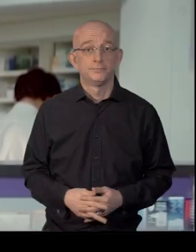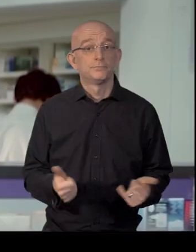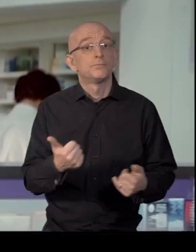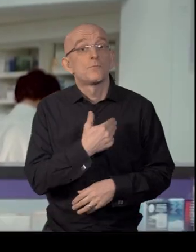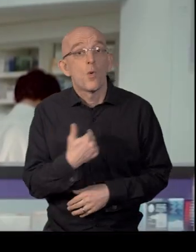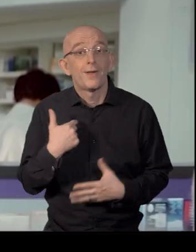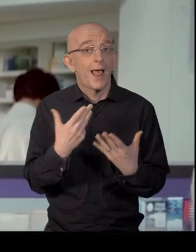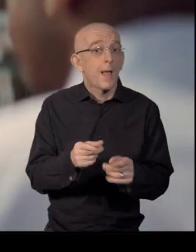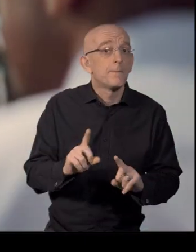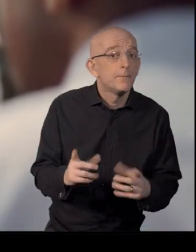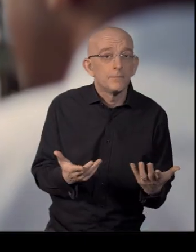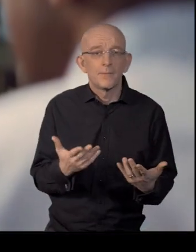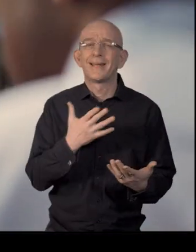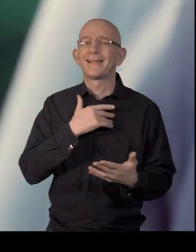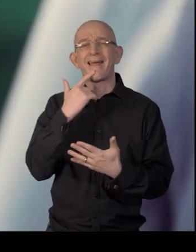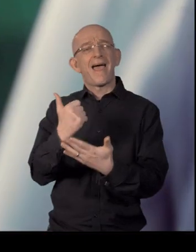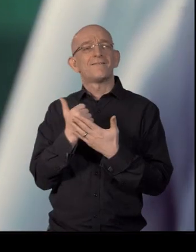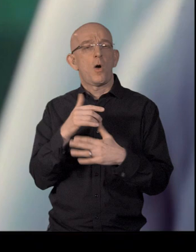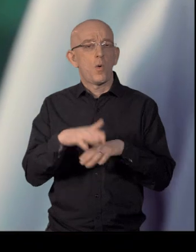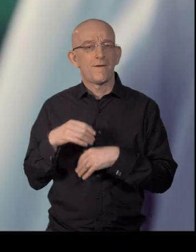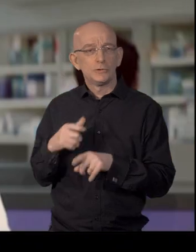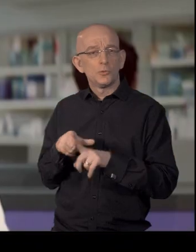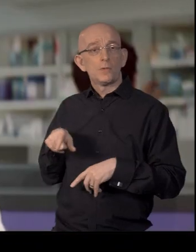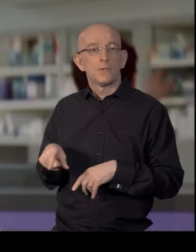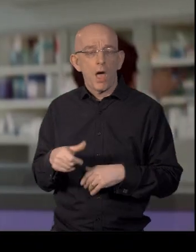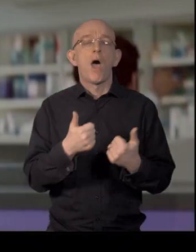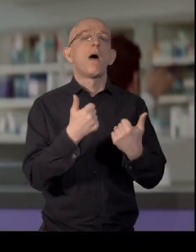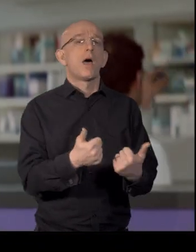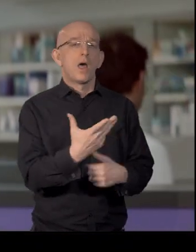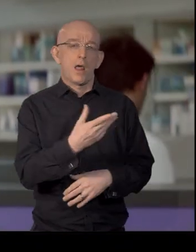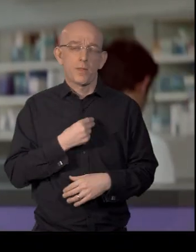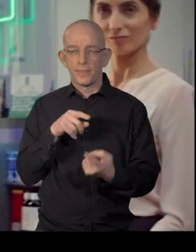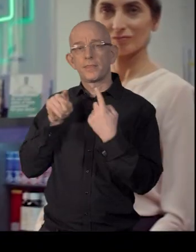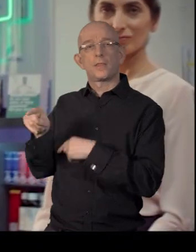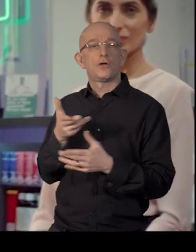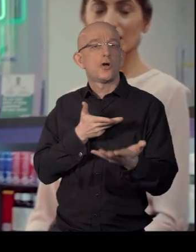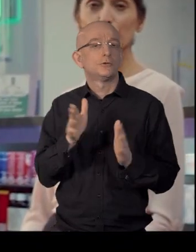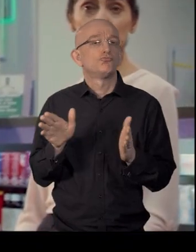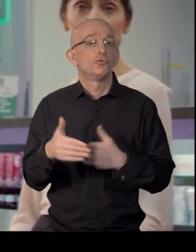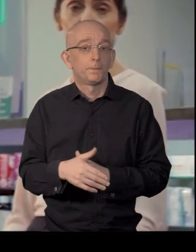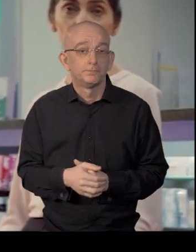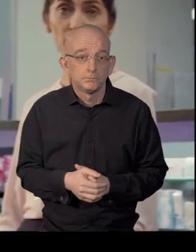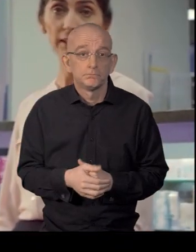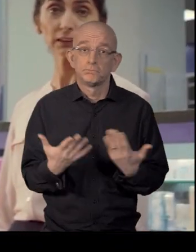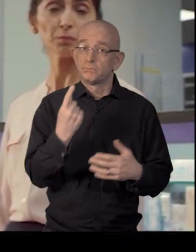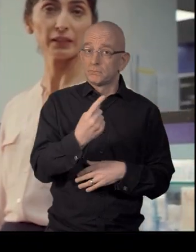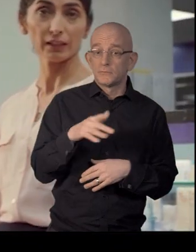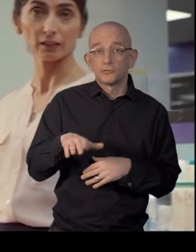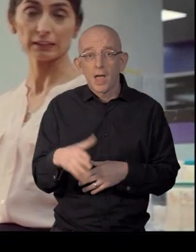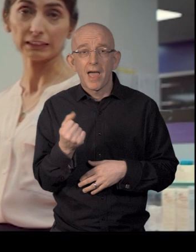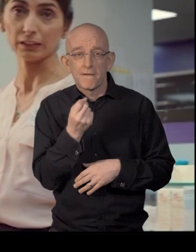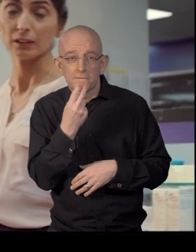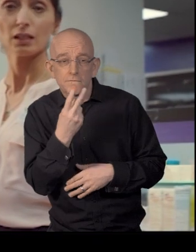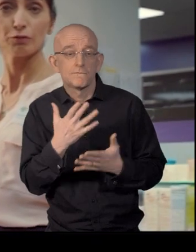Morning. How can I help? I'd like to get some advice from my daughter, please. Follow me to the consultation room. Thank you. If you or your child has a